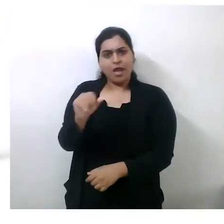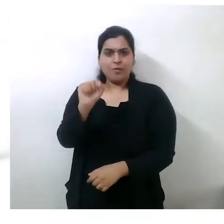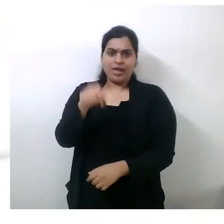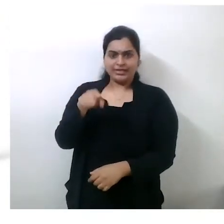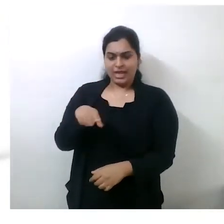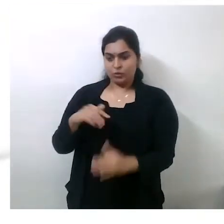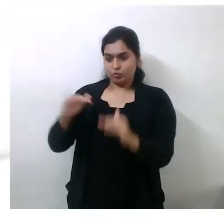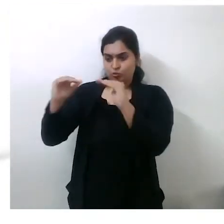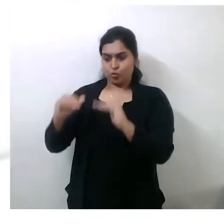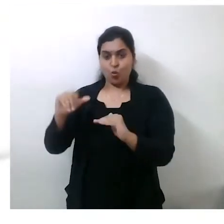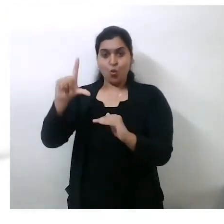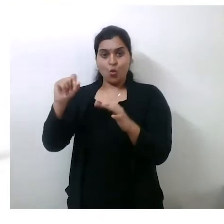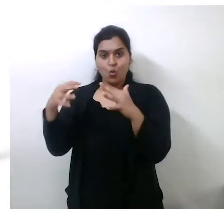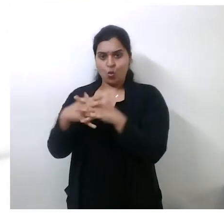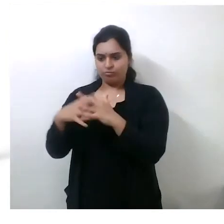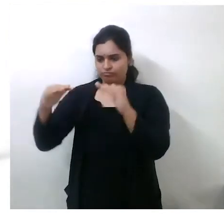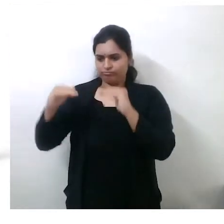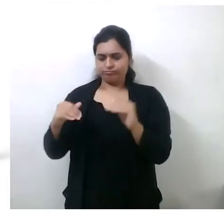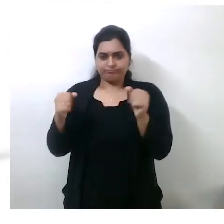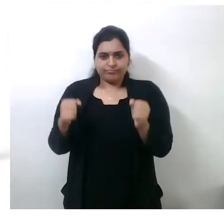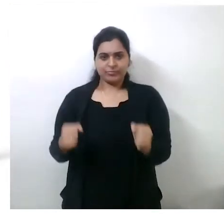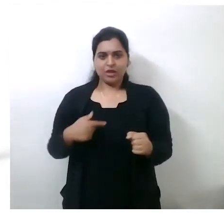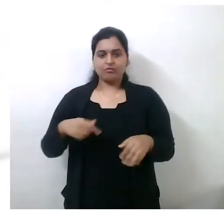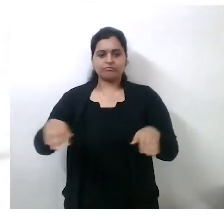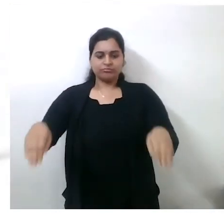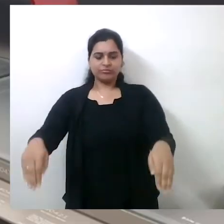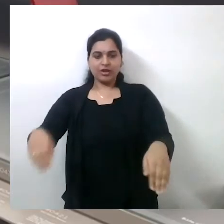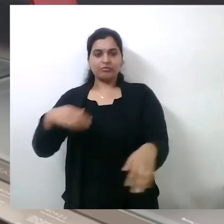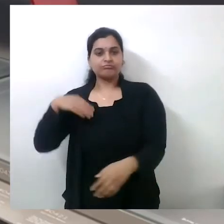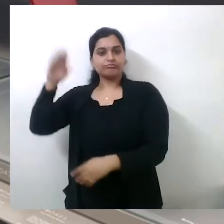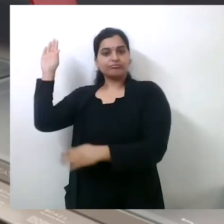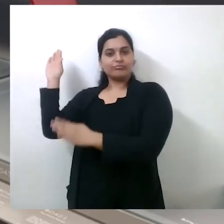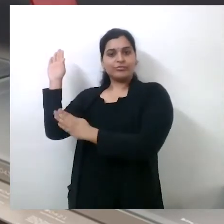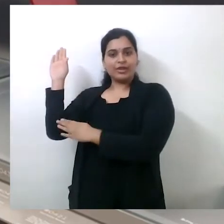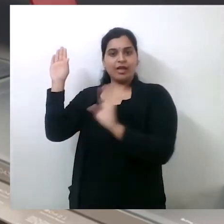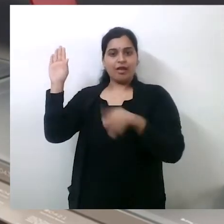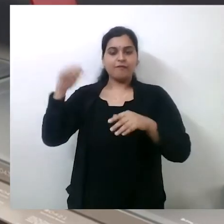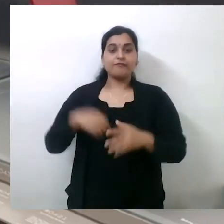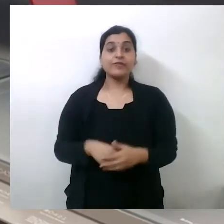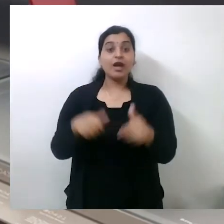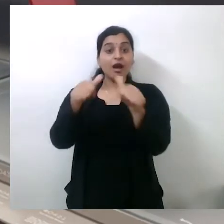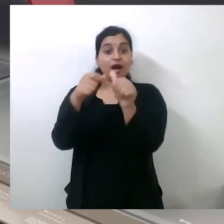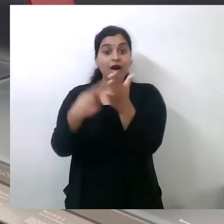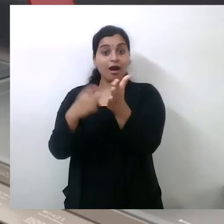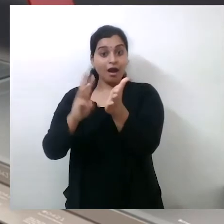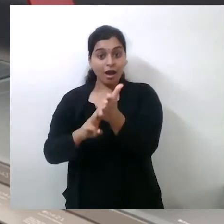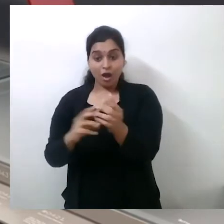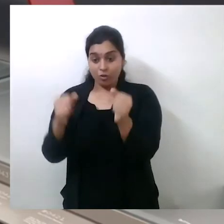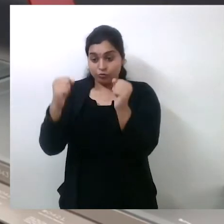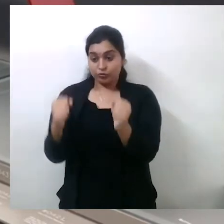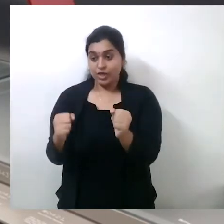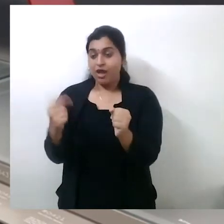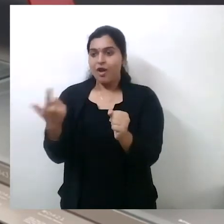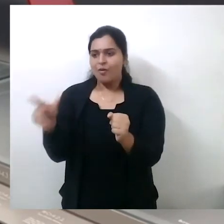a low seating position, armrests, a high backrest. Still, it is an armchair really stripped to its